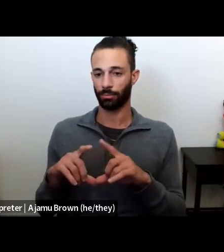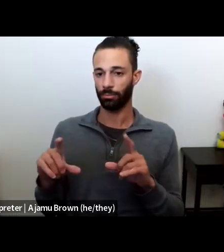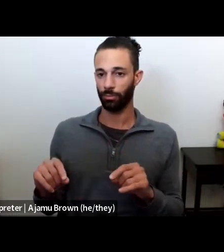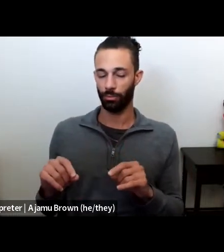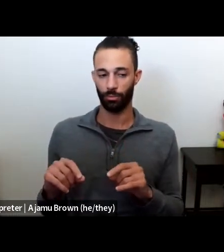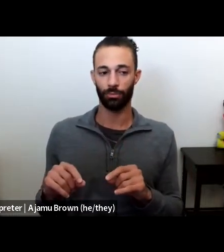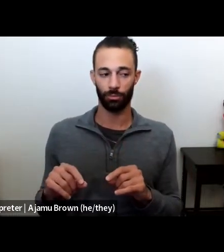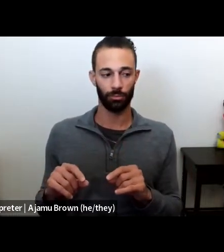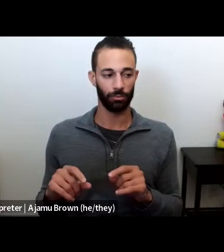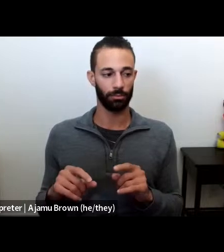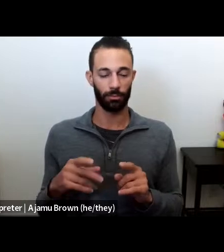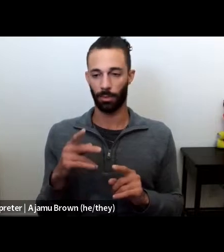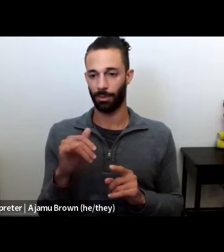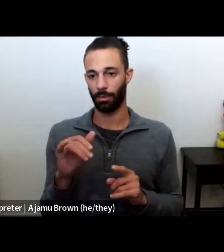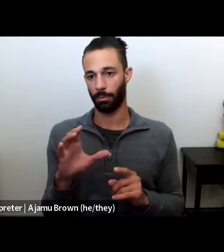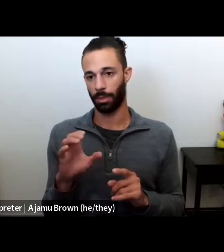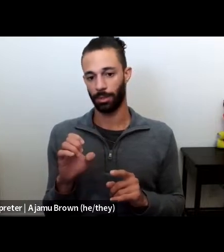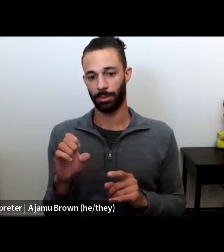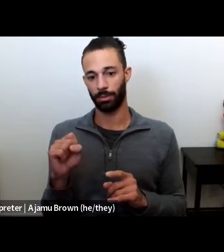Pisces